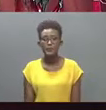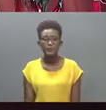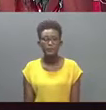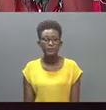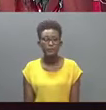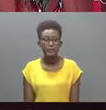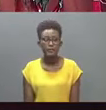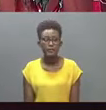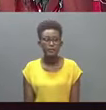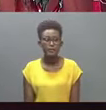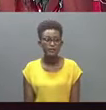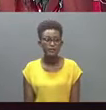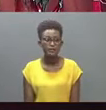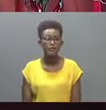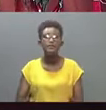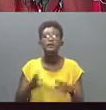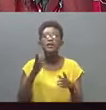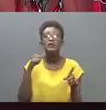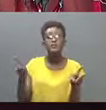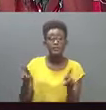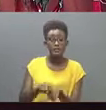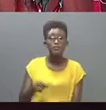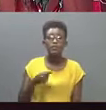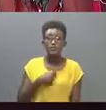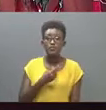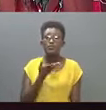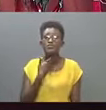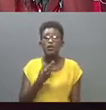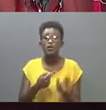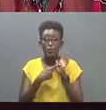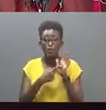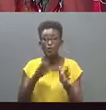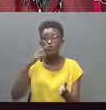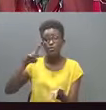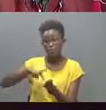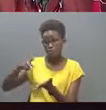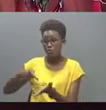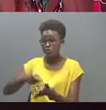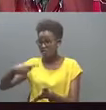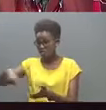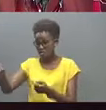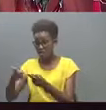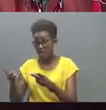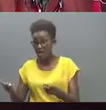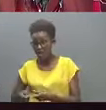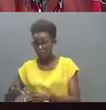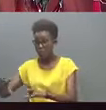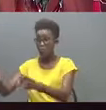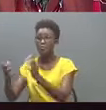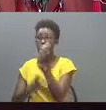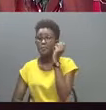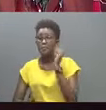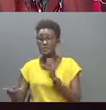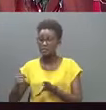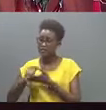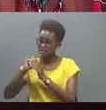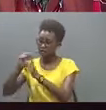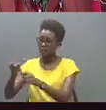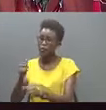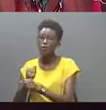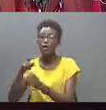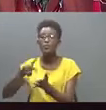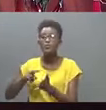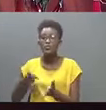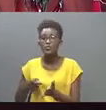bwo kubikora. And that's what I went to prove in that project in Yata. Ibyo rero nibyo nagiye gukora muri uwo mushinga nakoreye muri Yata. And when